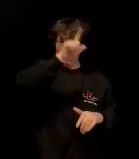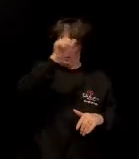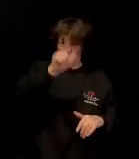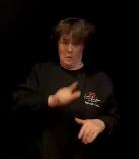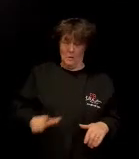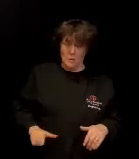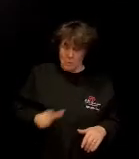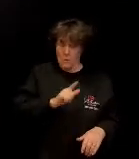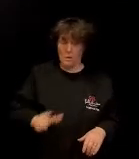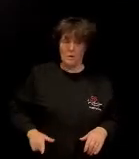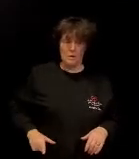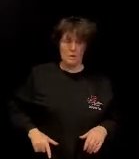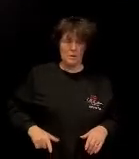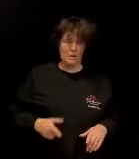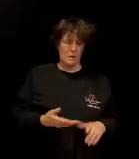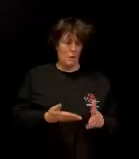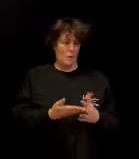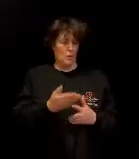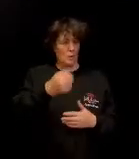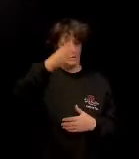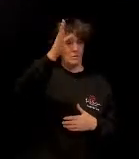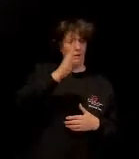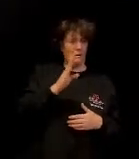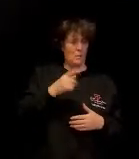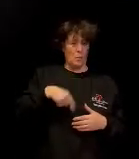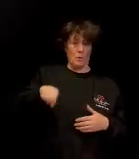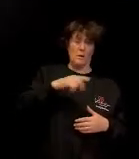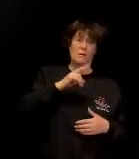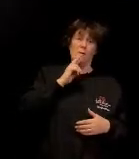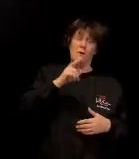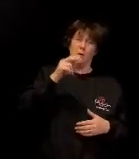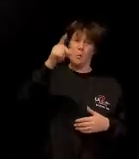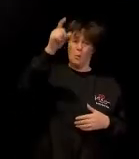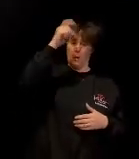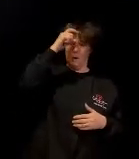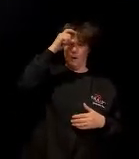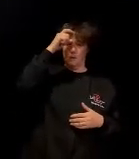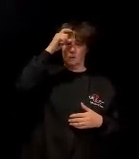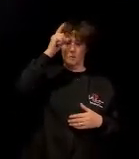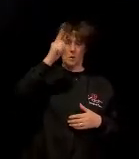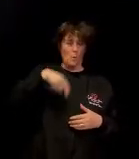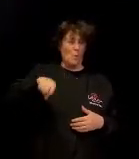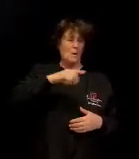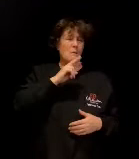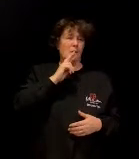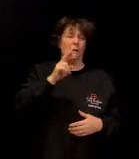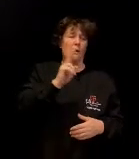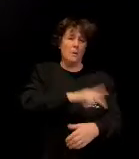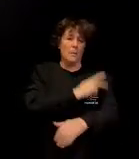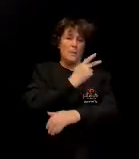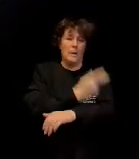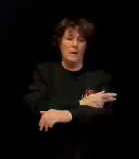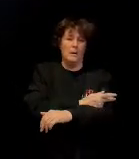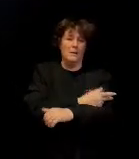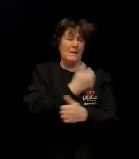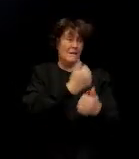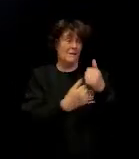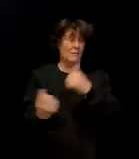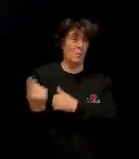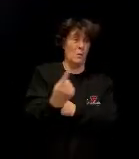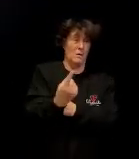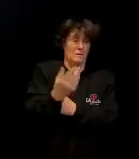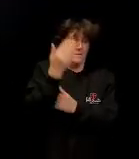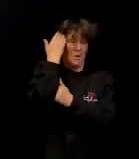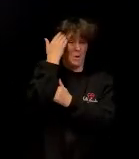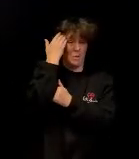are smart. But by God, we are wise. By God, we are powerful. And everyone knows we are very